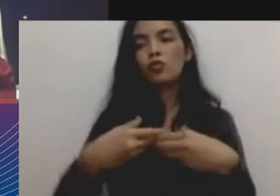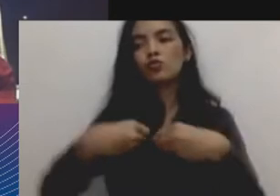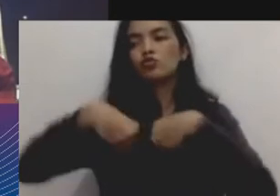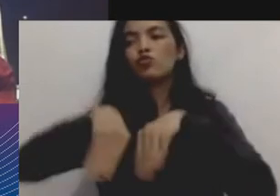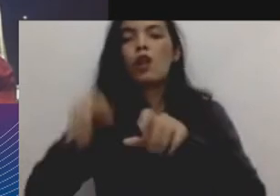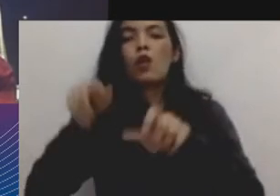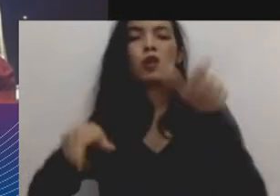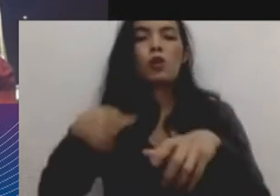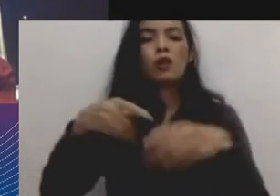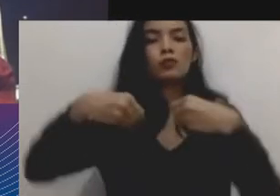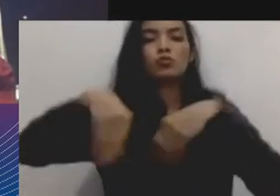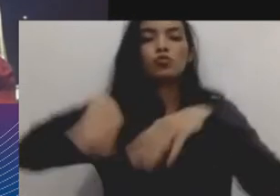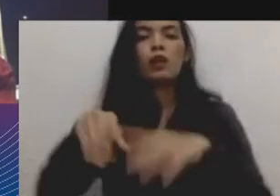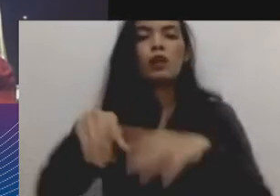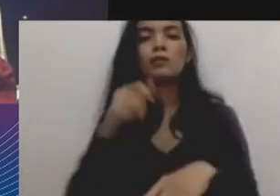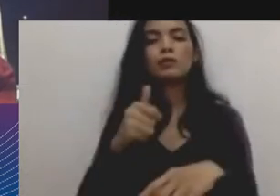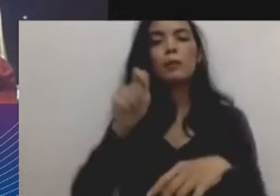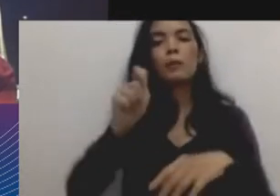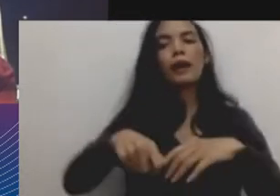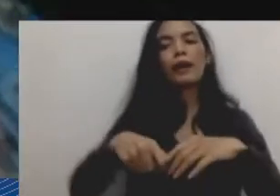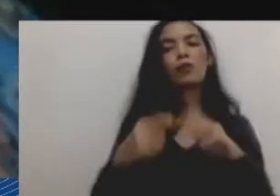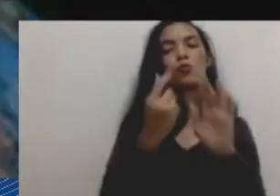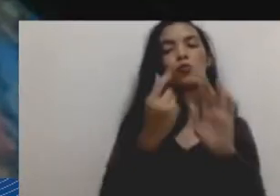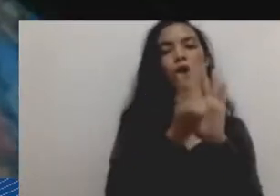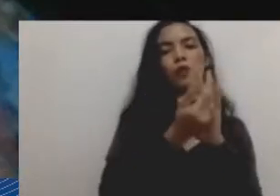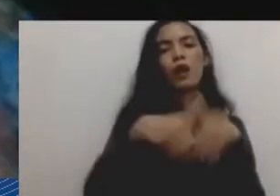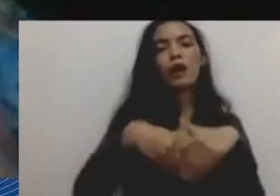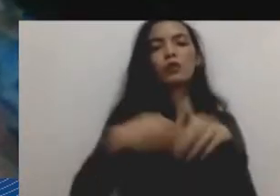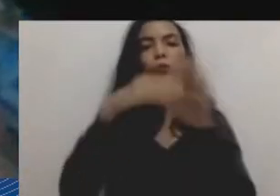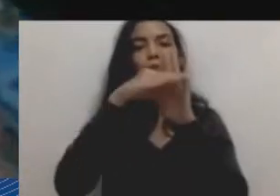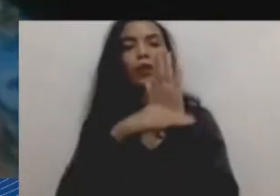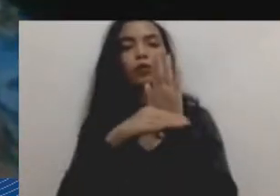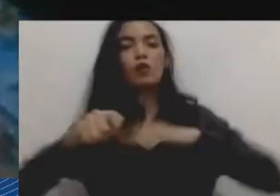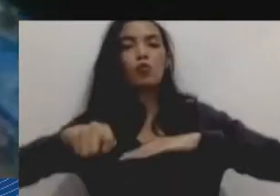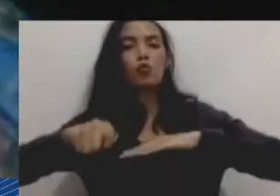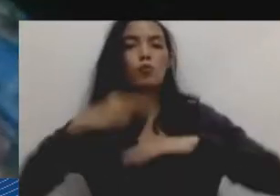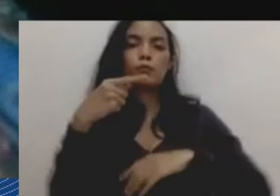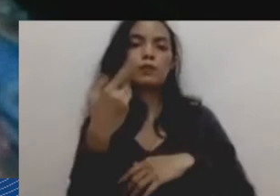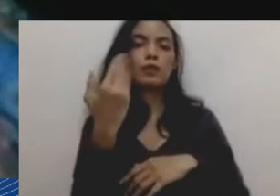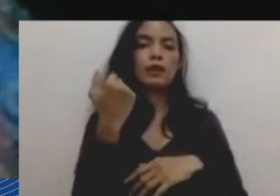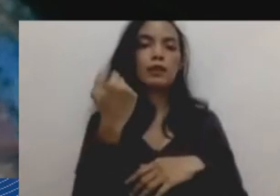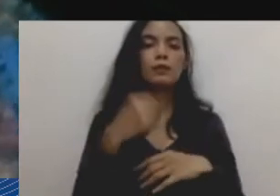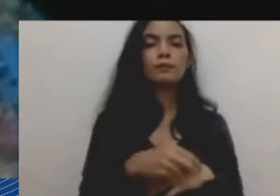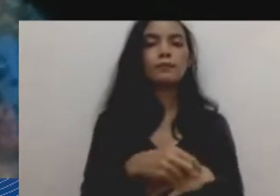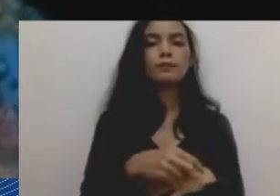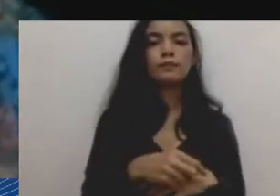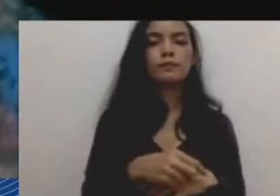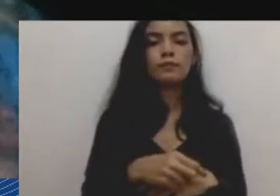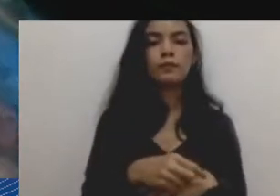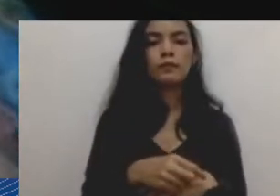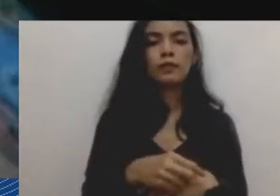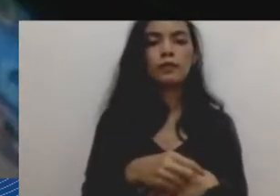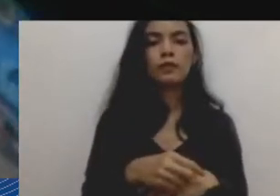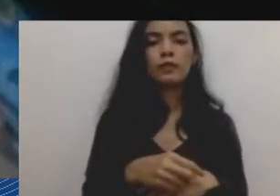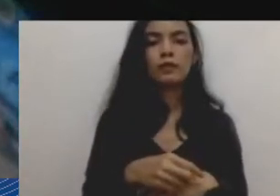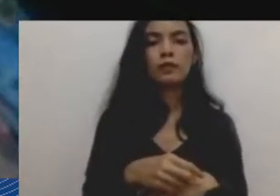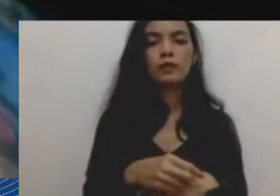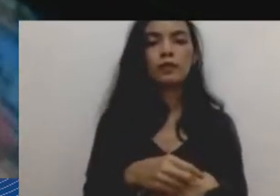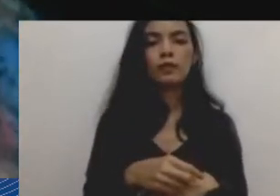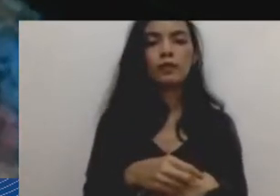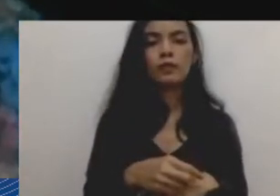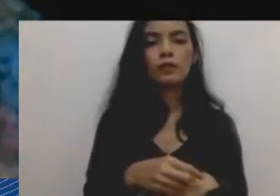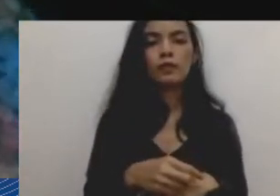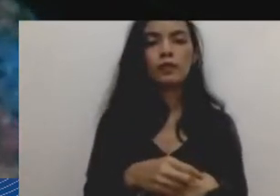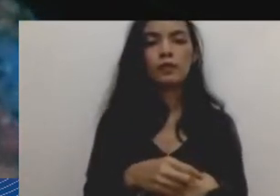use that umbrella. And then what is it, we still have a couple of the law that for to